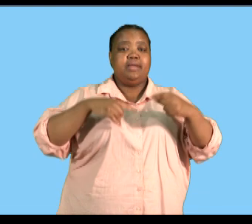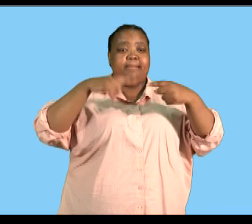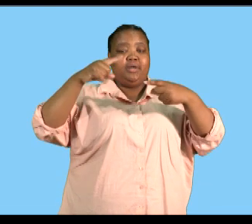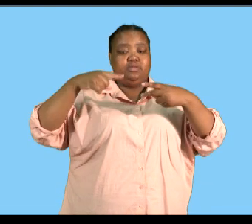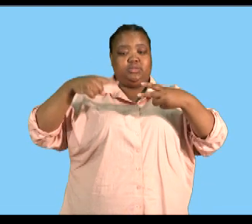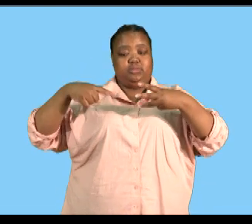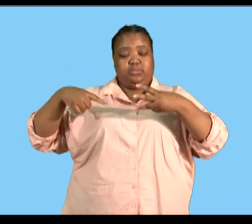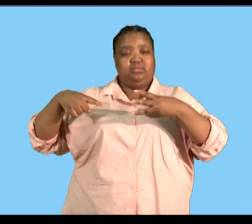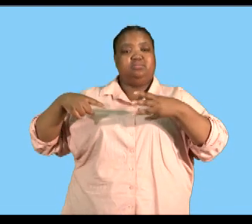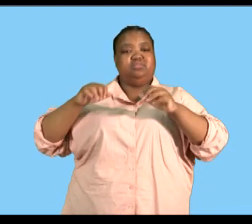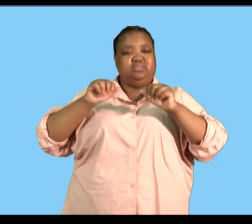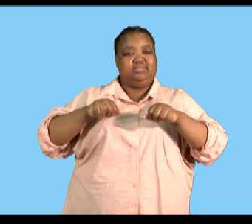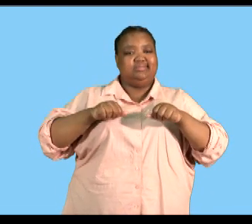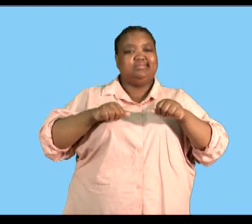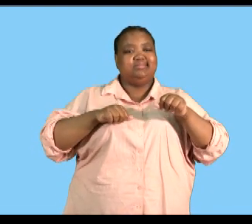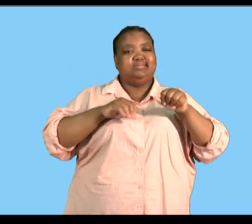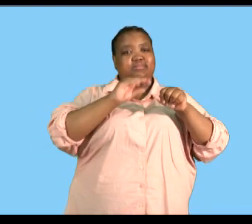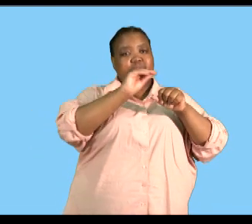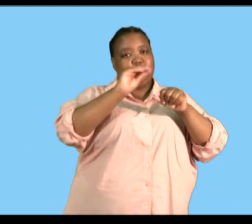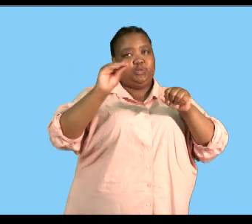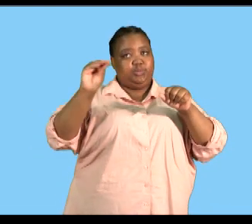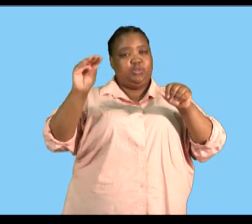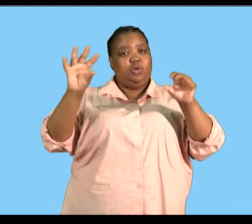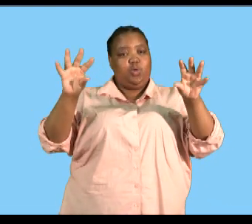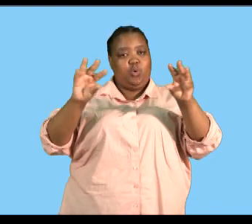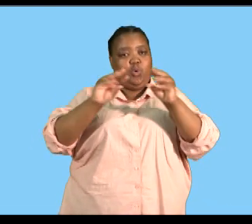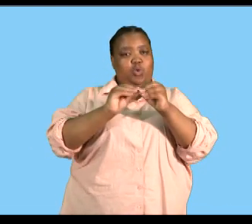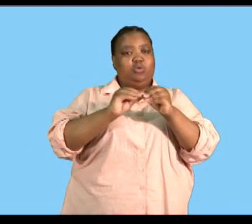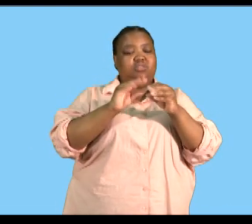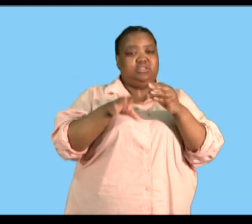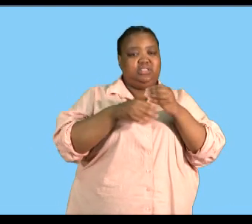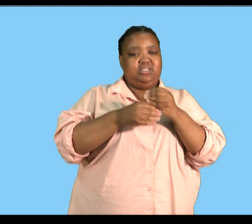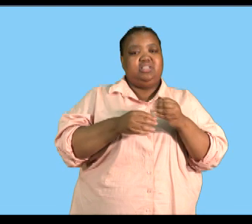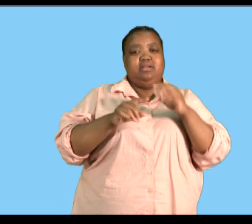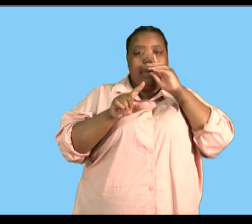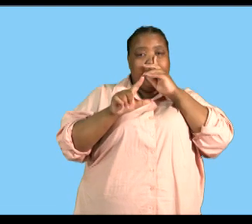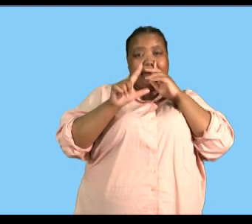all these marks, we are having